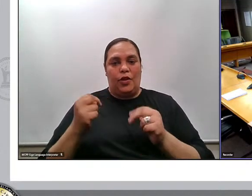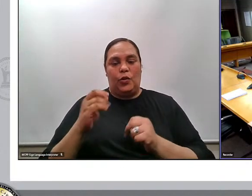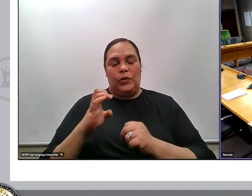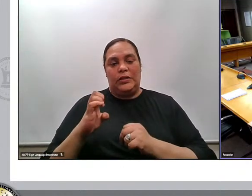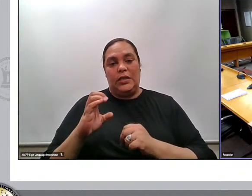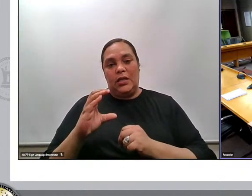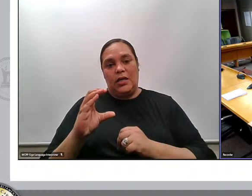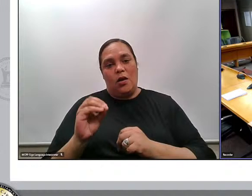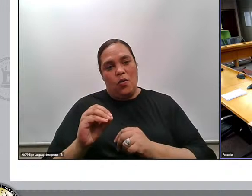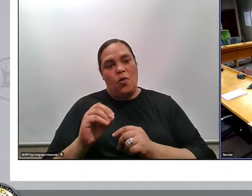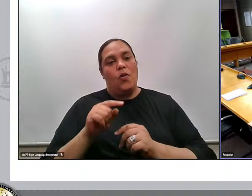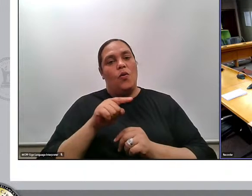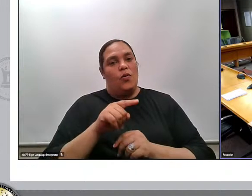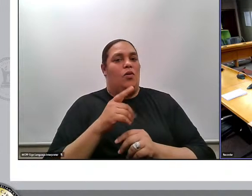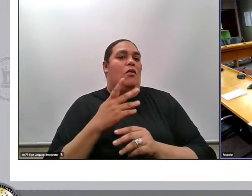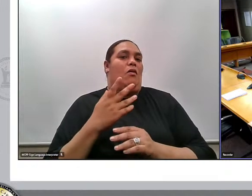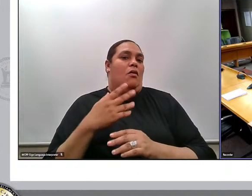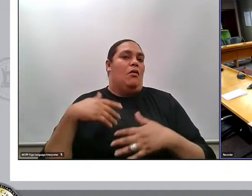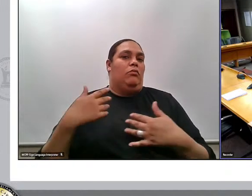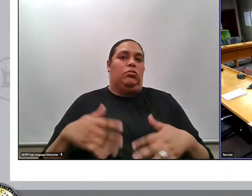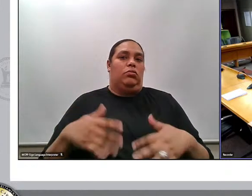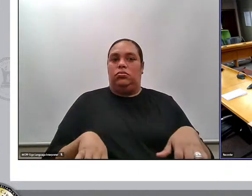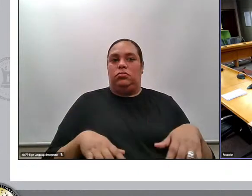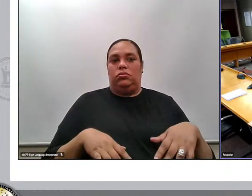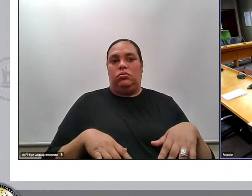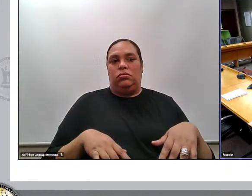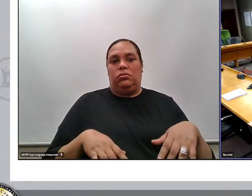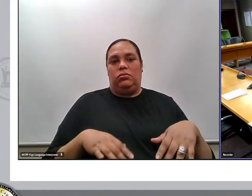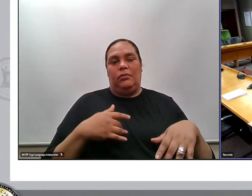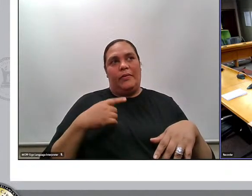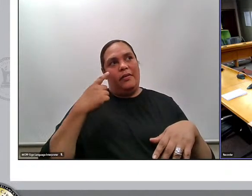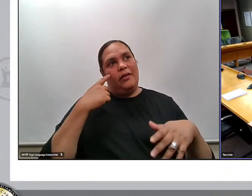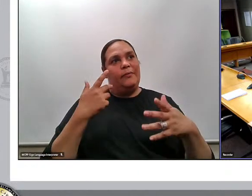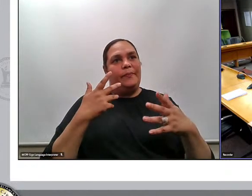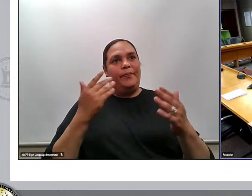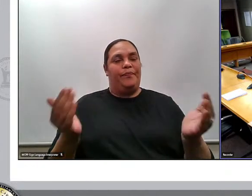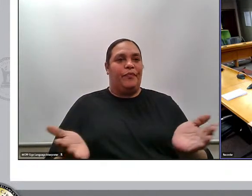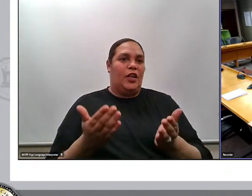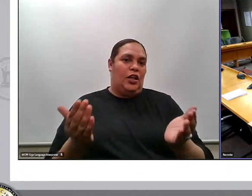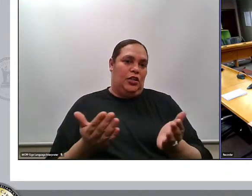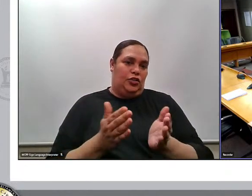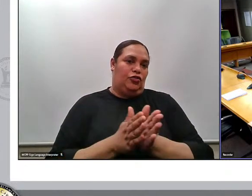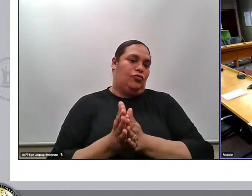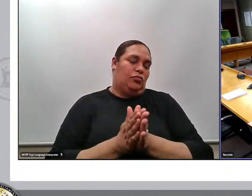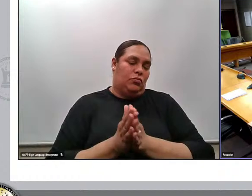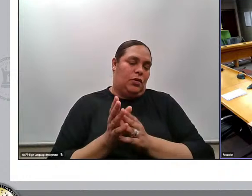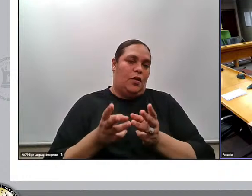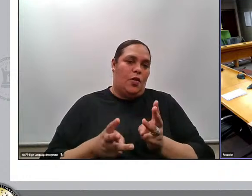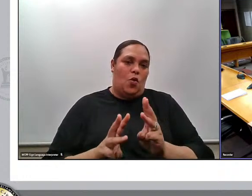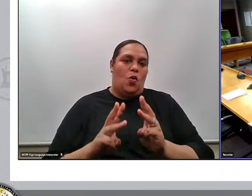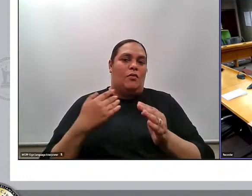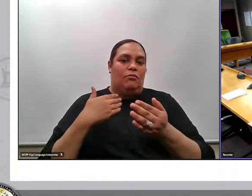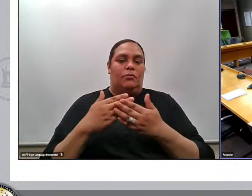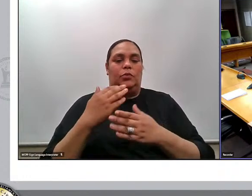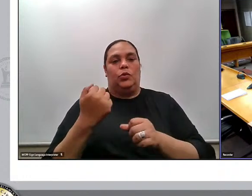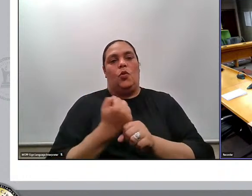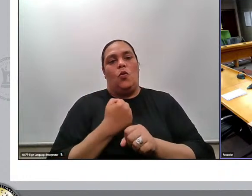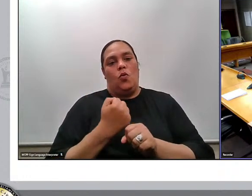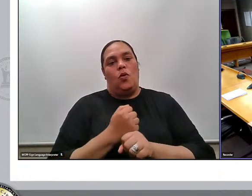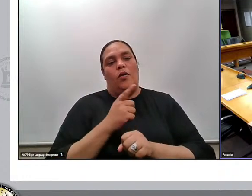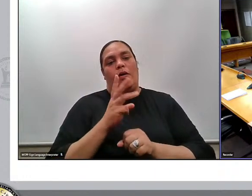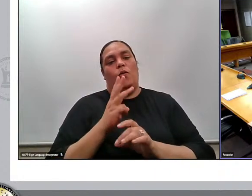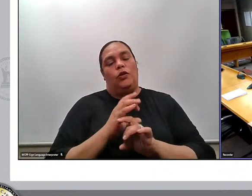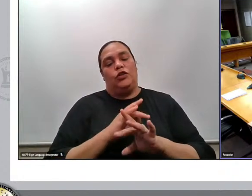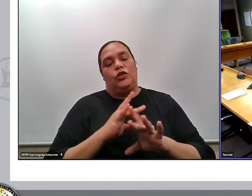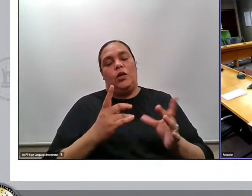CEO were highly, I think, encouraging in as far as the work that they will be starting